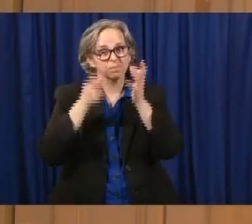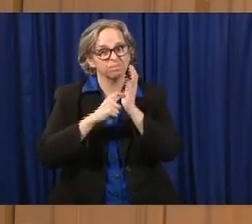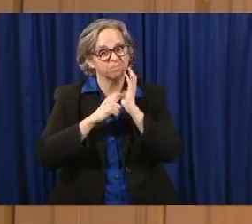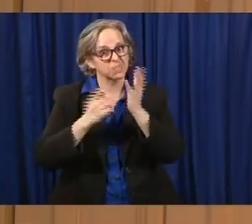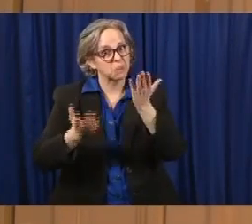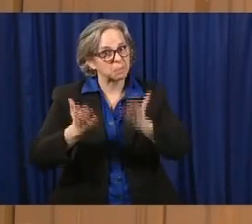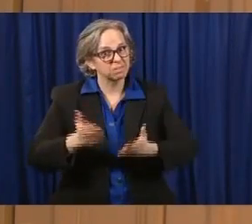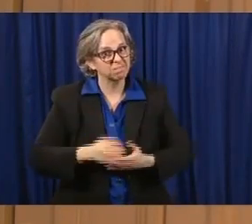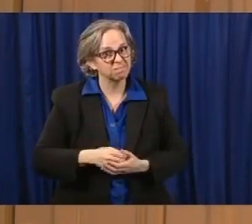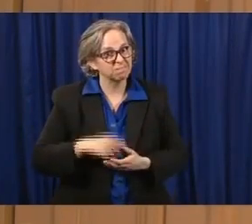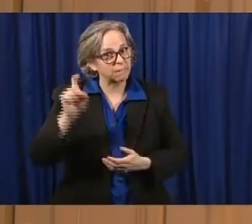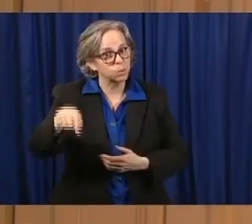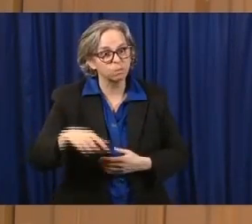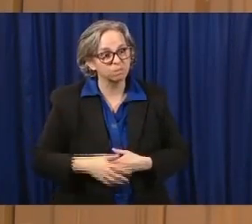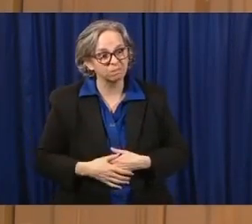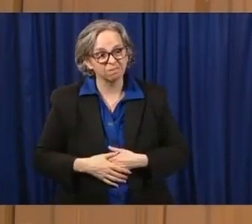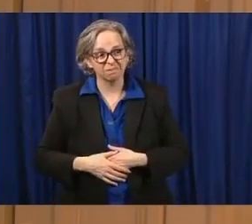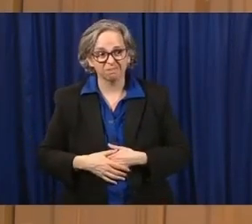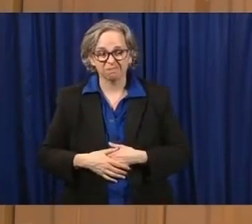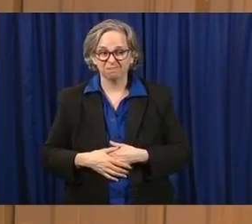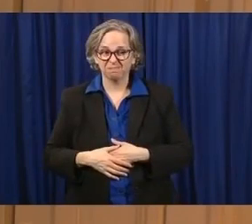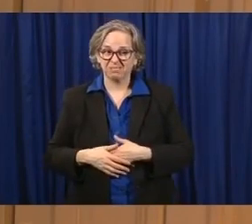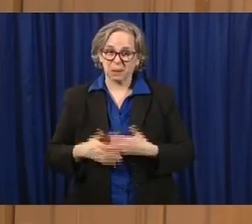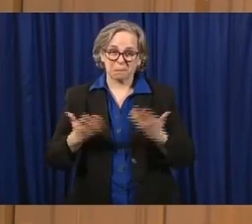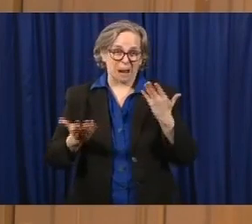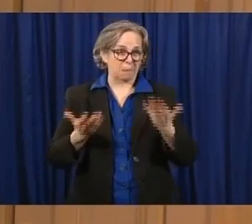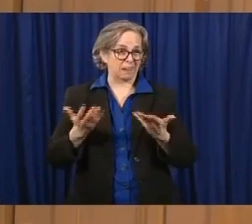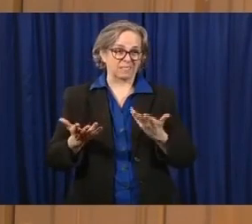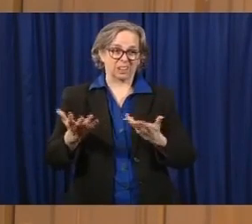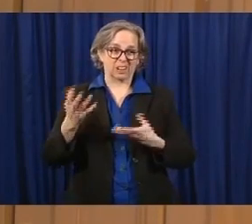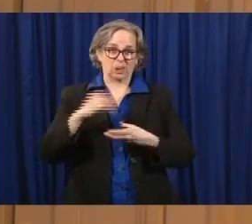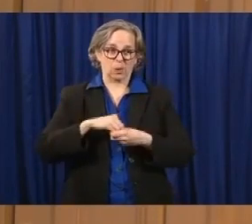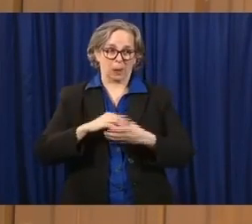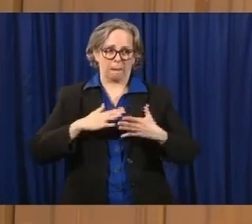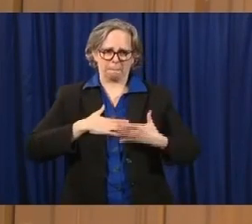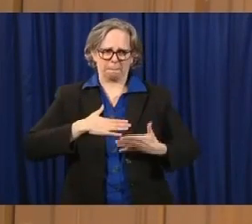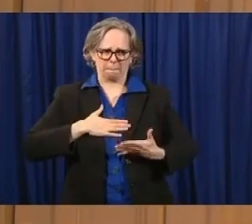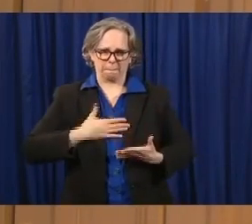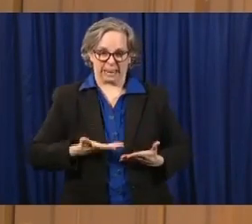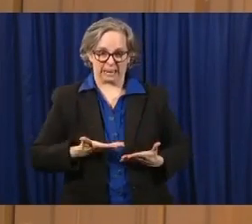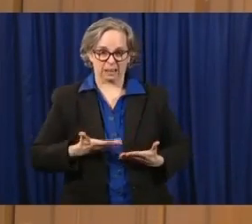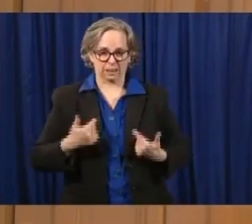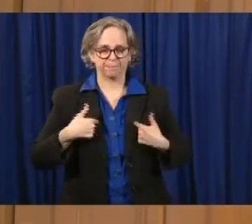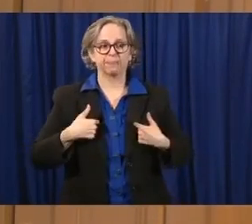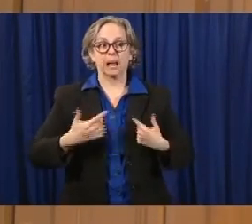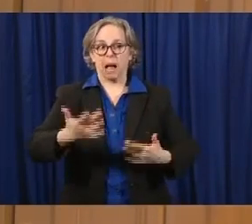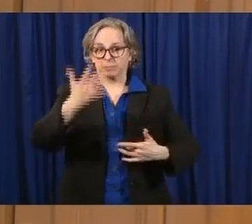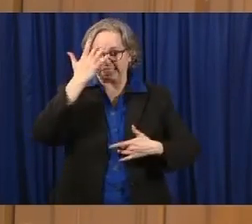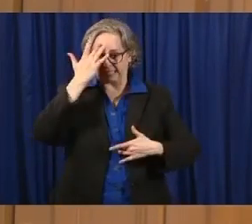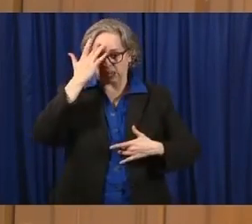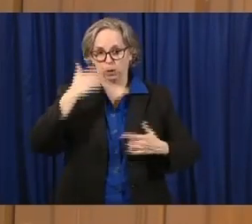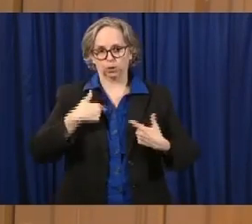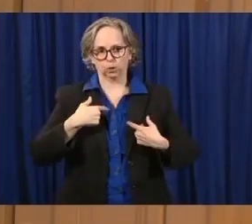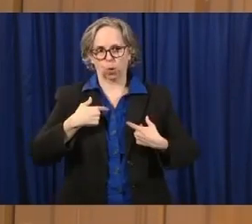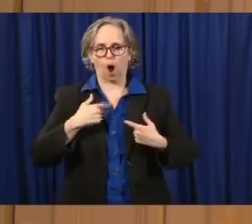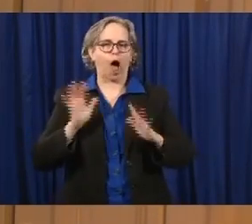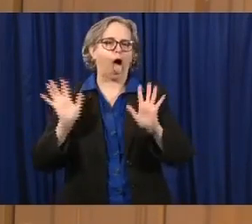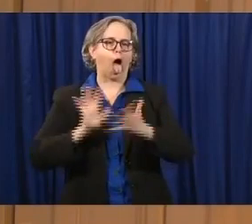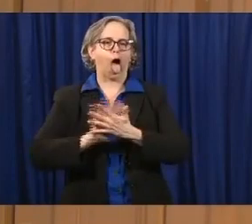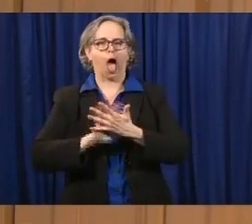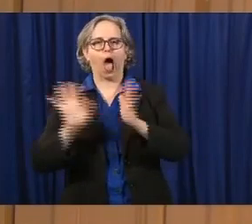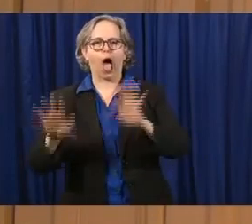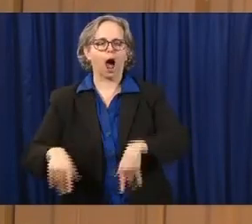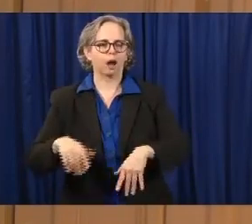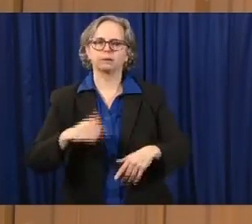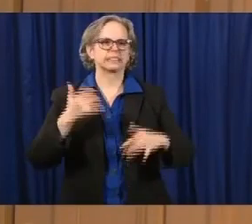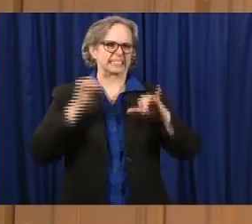all having to be honest when we're sick and stay home and tell our doctor. And it will have to have safeguards for people who